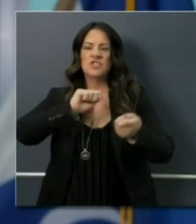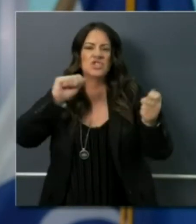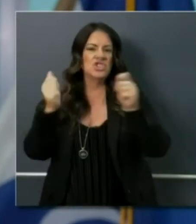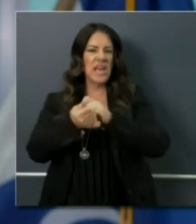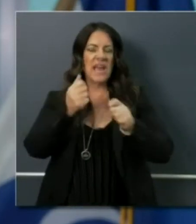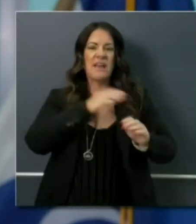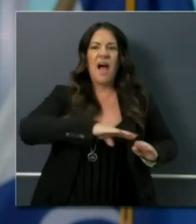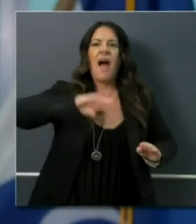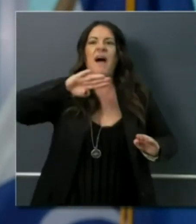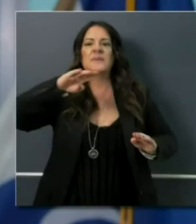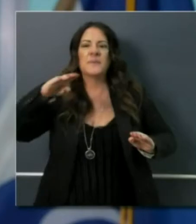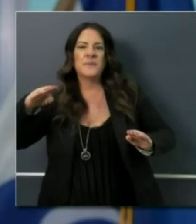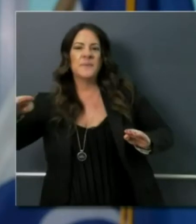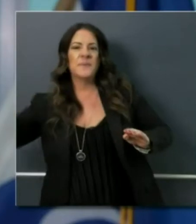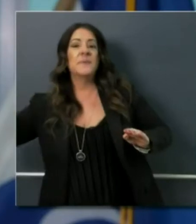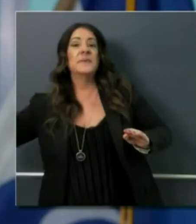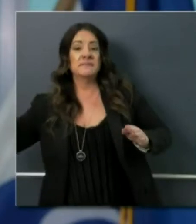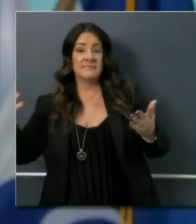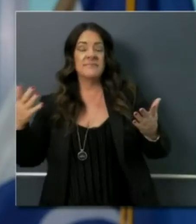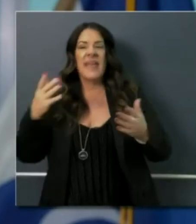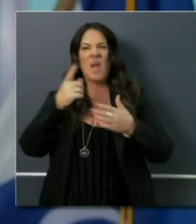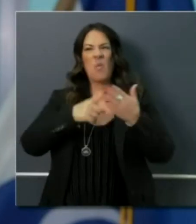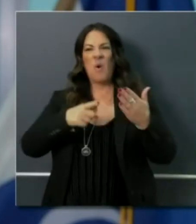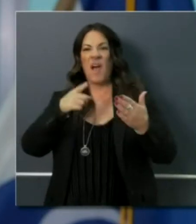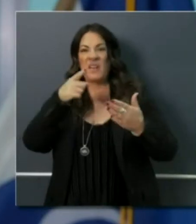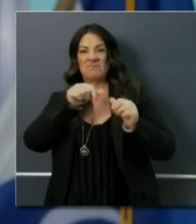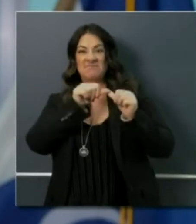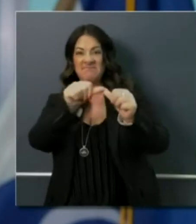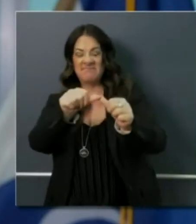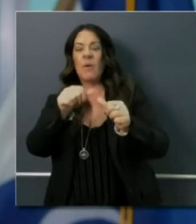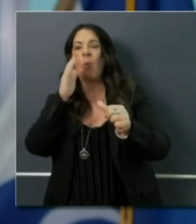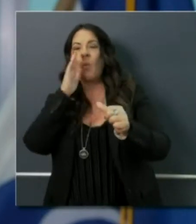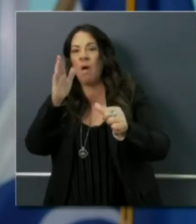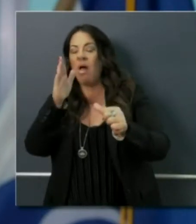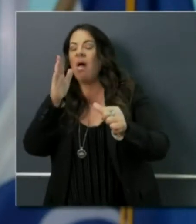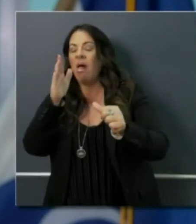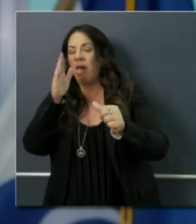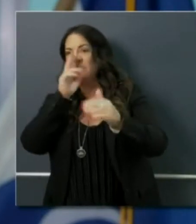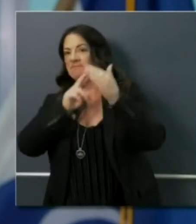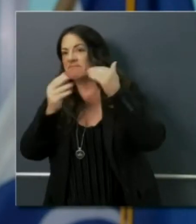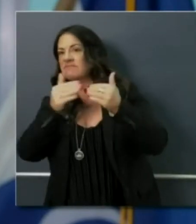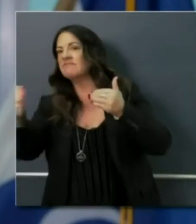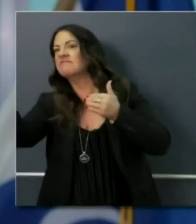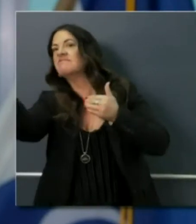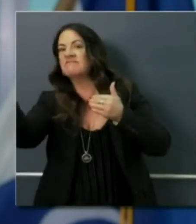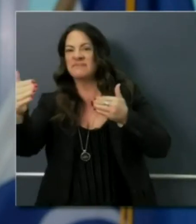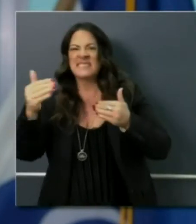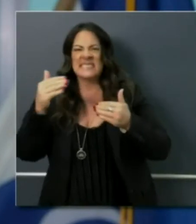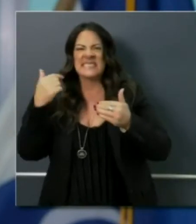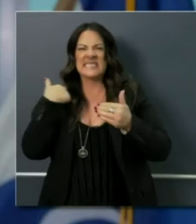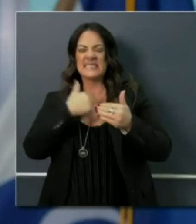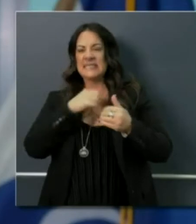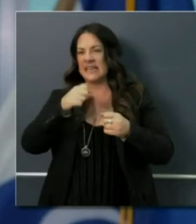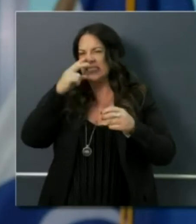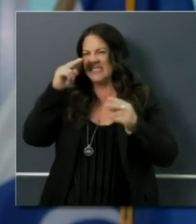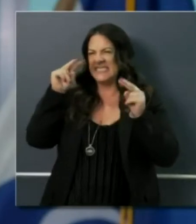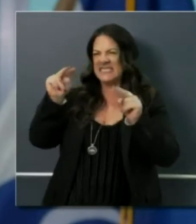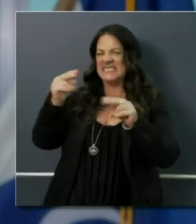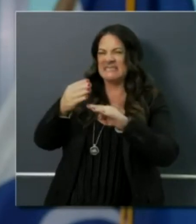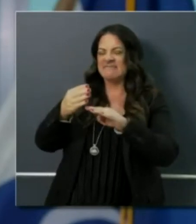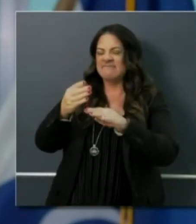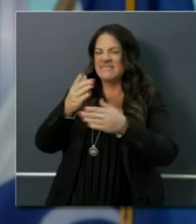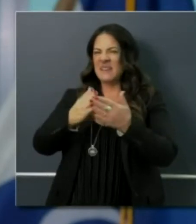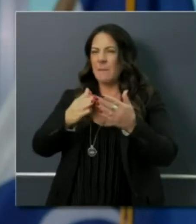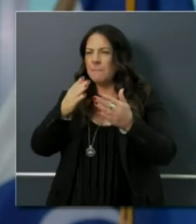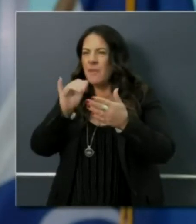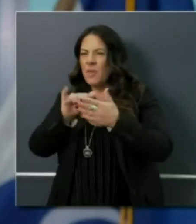modeling foretells in terms of the future and how we continue to navigate in the short term and some of the